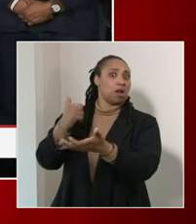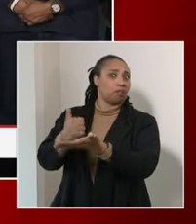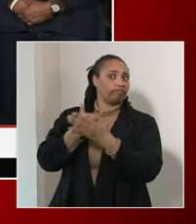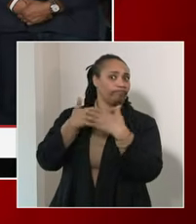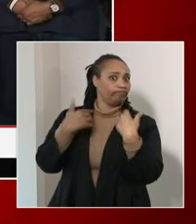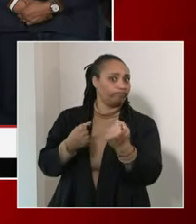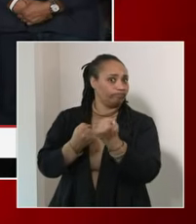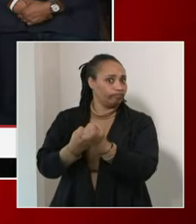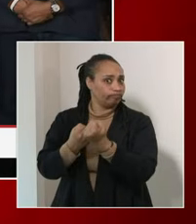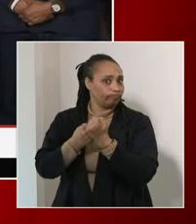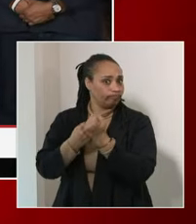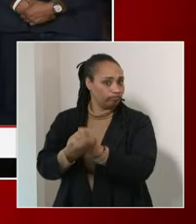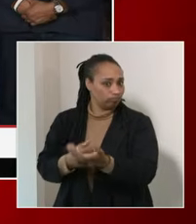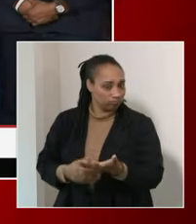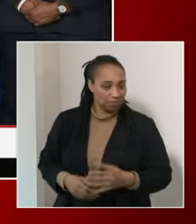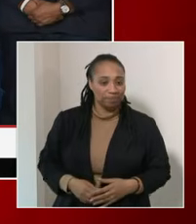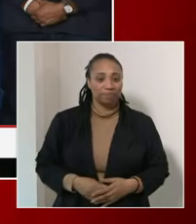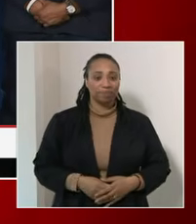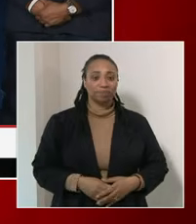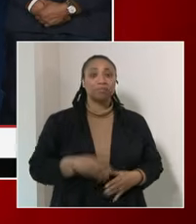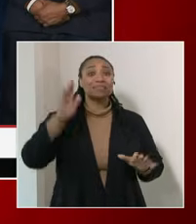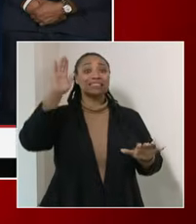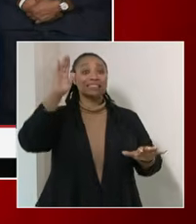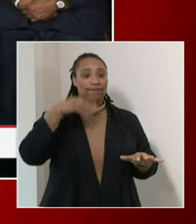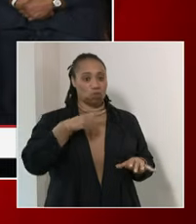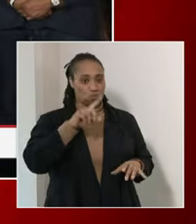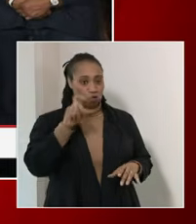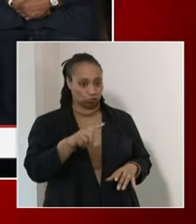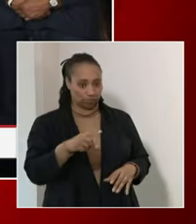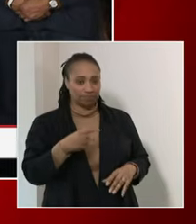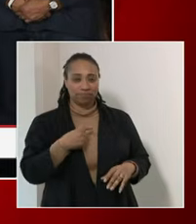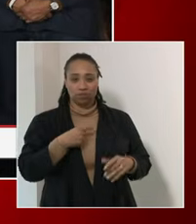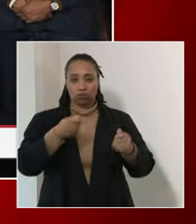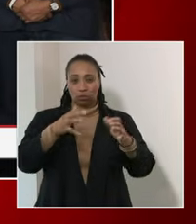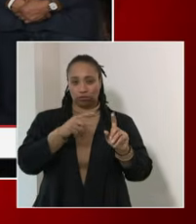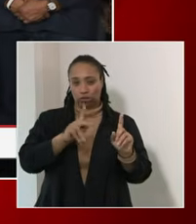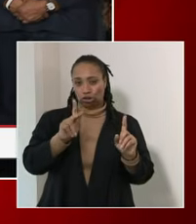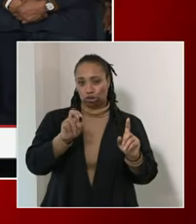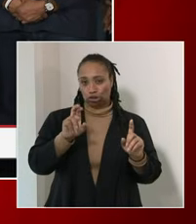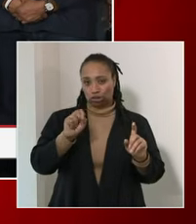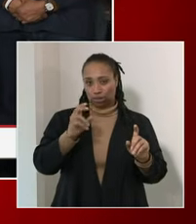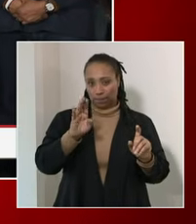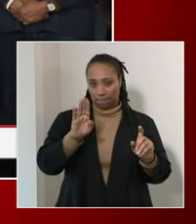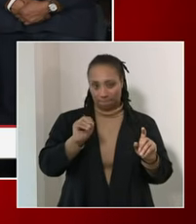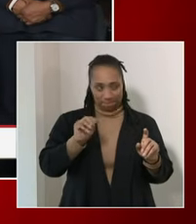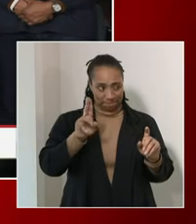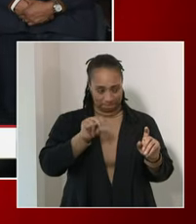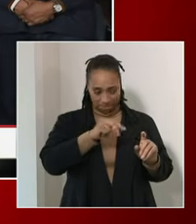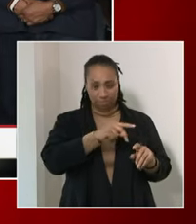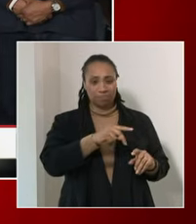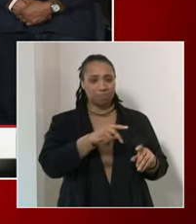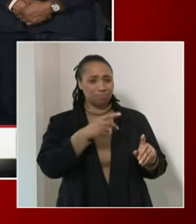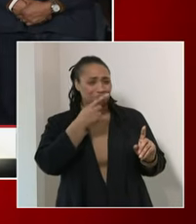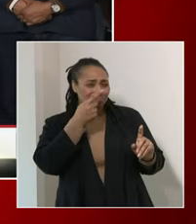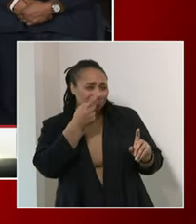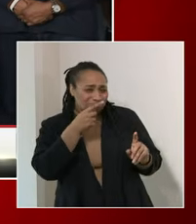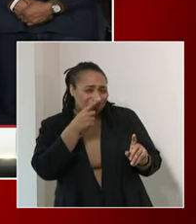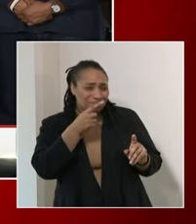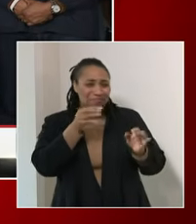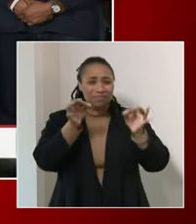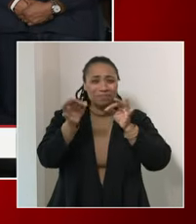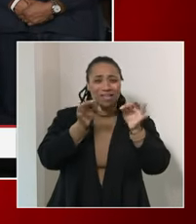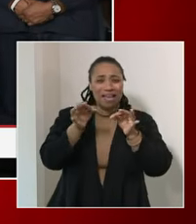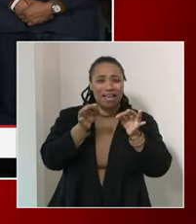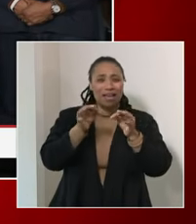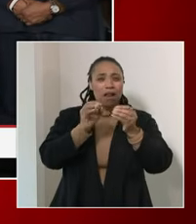Director Kirschbaum. Can you just quickly recite the numbers again of the sites that are being used to dump the snowcrete and like how